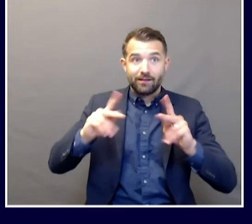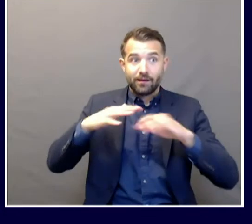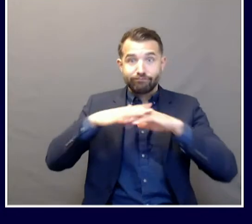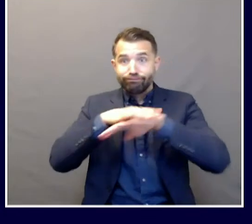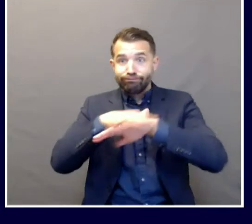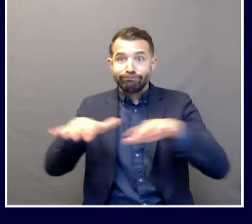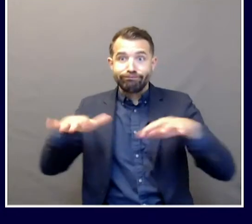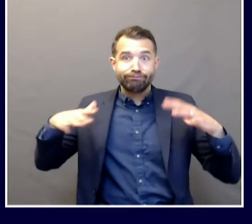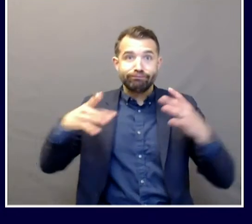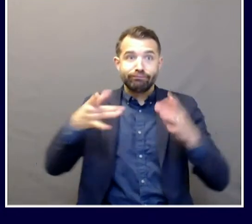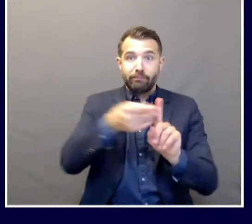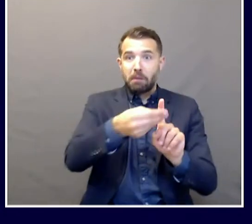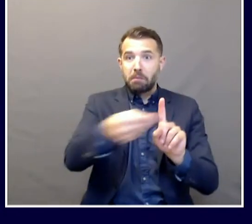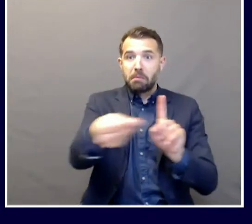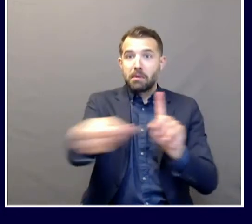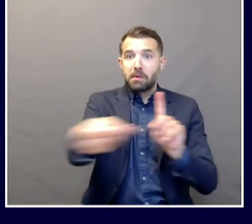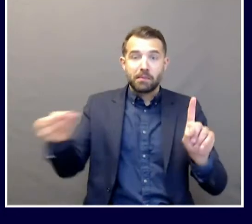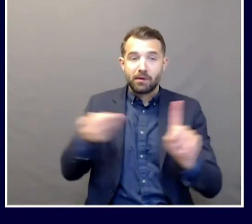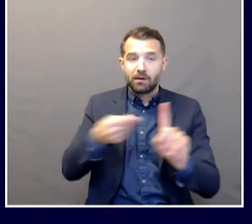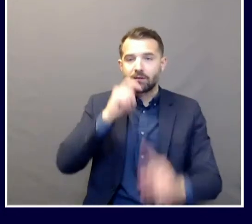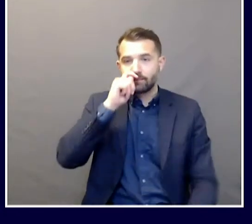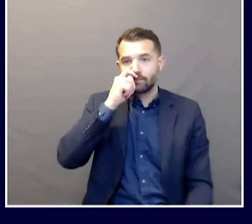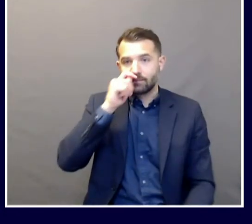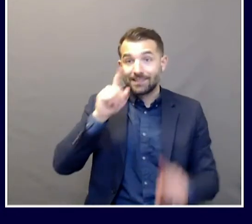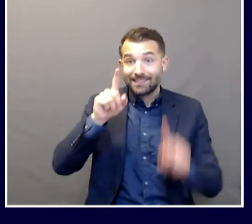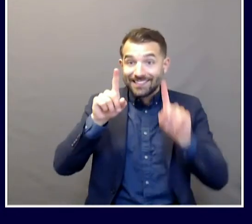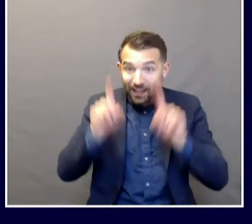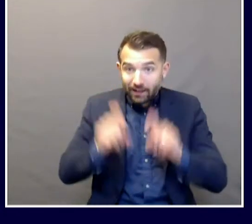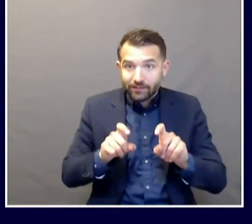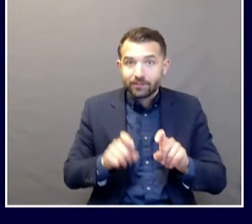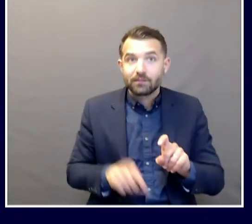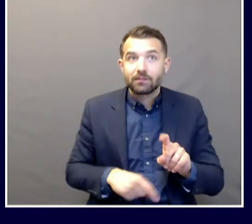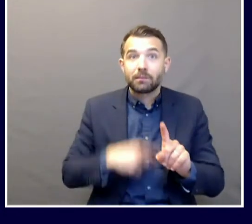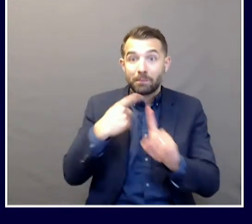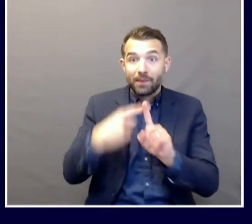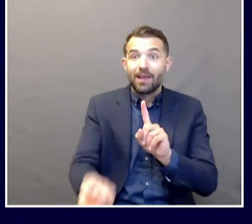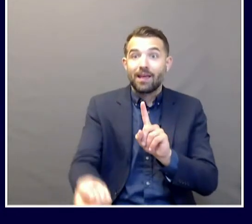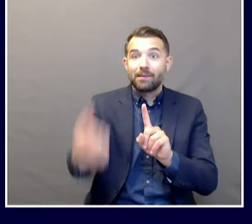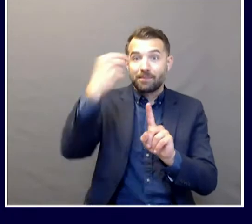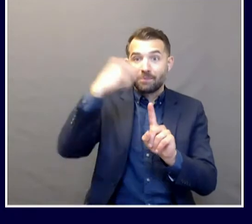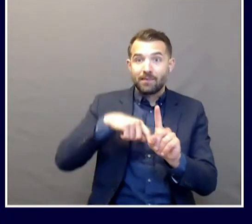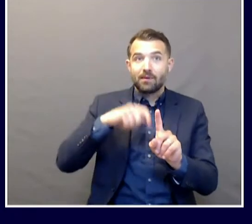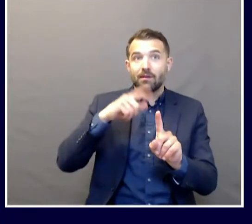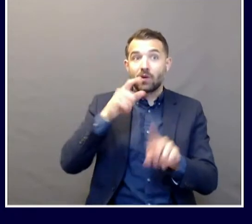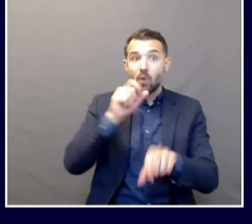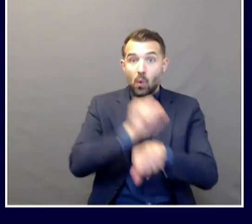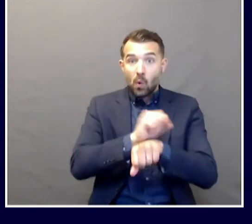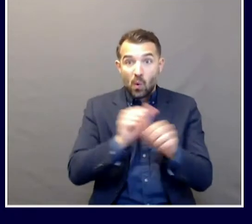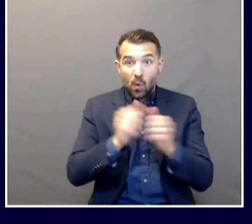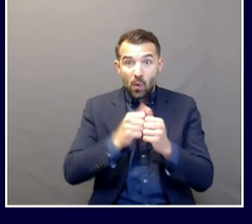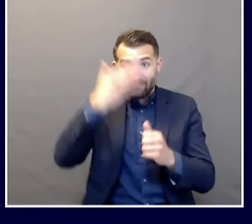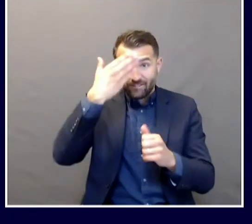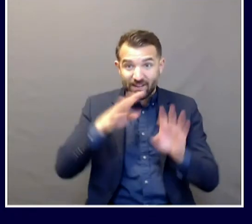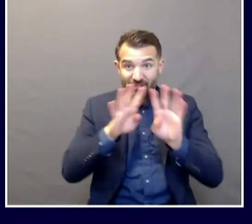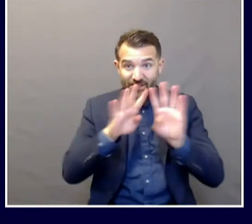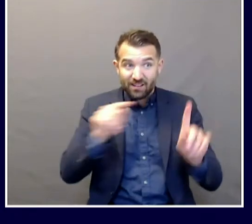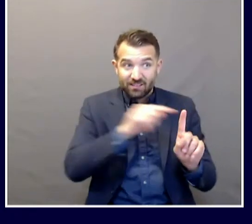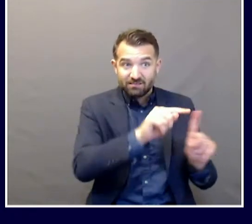yes, getting tested is a smart thing to do. It's an easy thing to do. And in almost every situation, it's a free thing to do